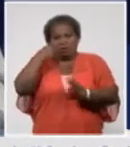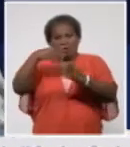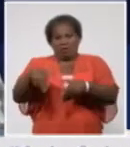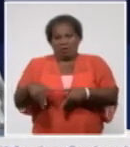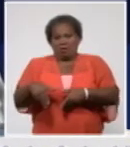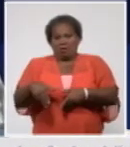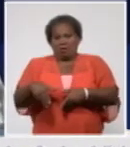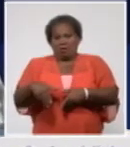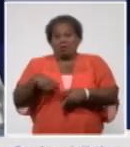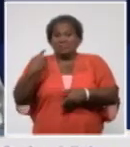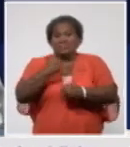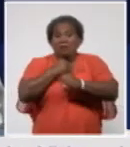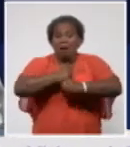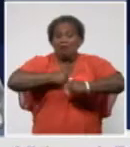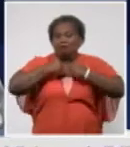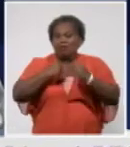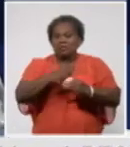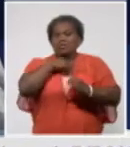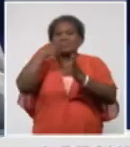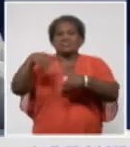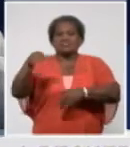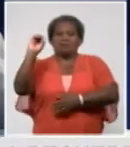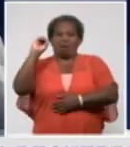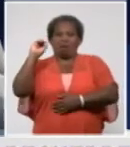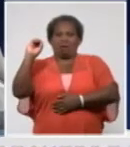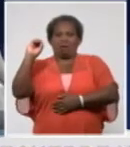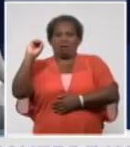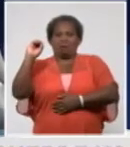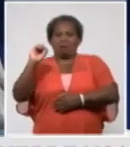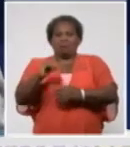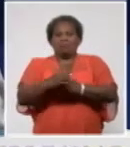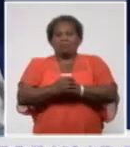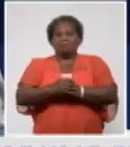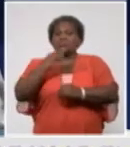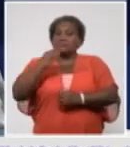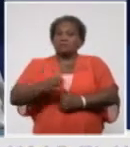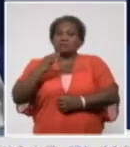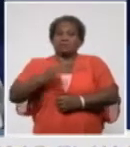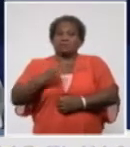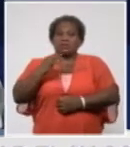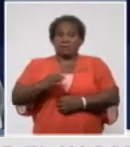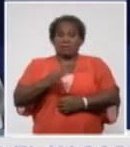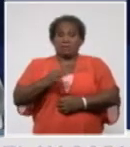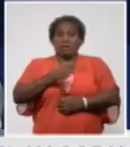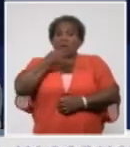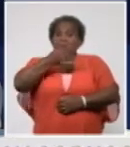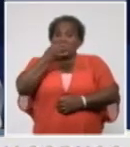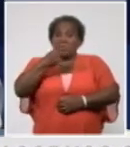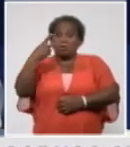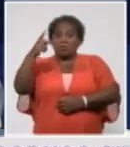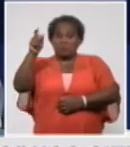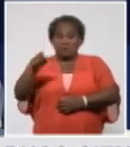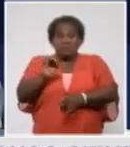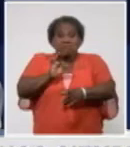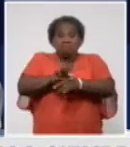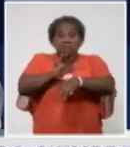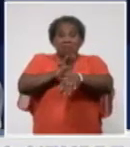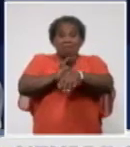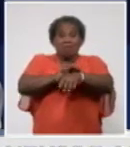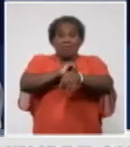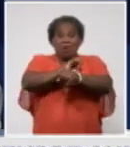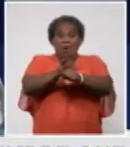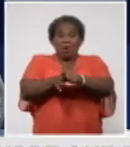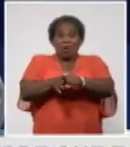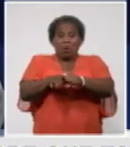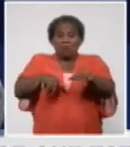from Mayabeque and Granma, and 1 each from the provinces of Camagüey, Holguín, and Santiago de